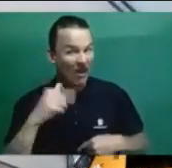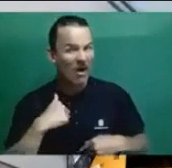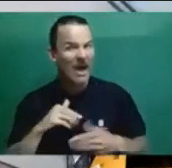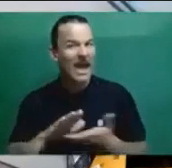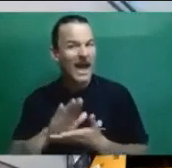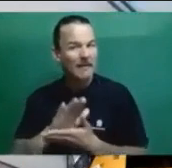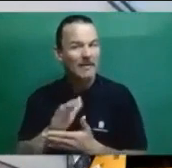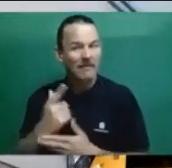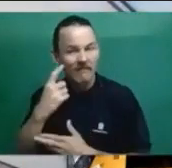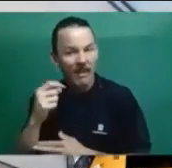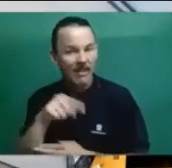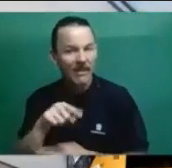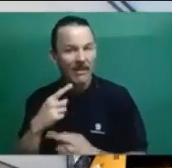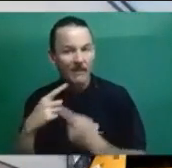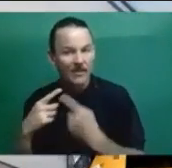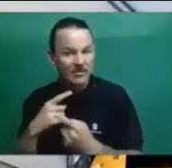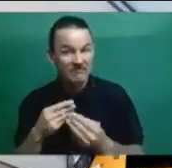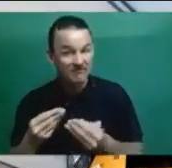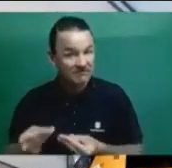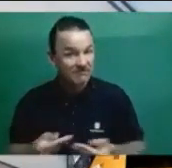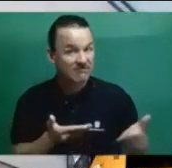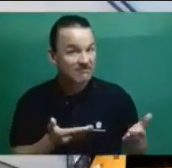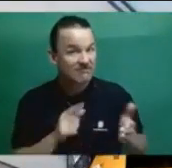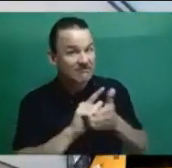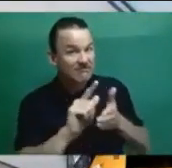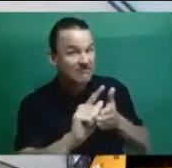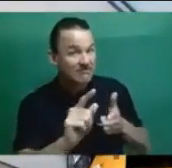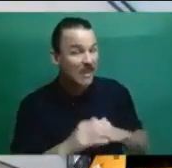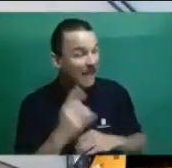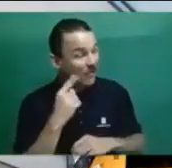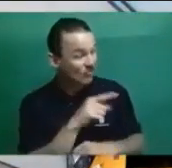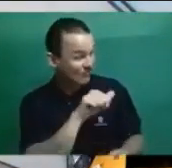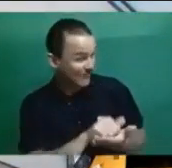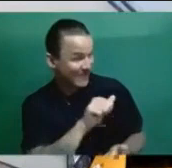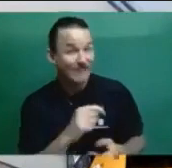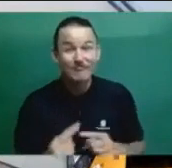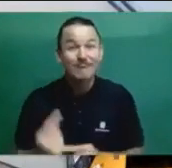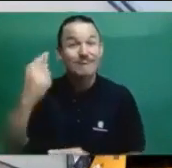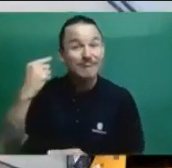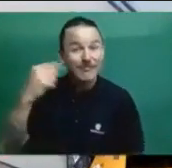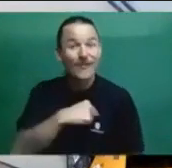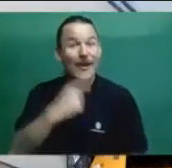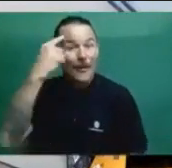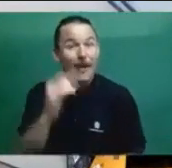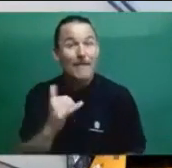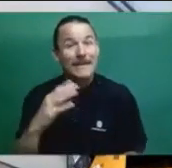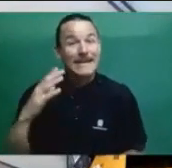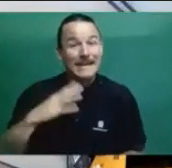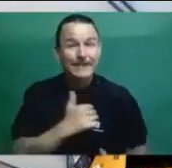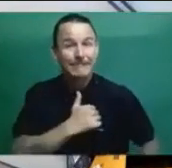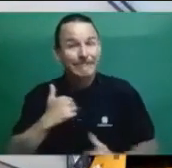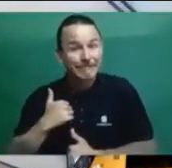committee. I think you're right to say that early on there was a sense that we might need some ADF support. I think we have received